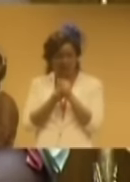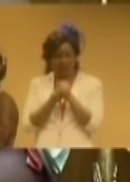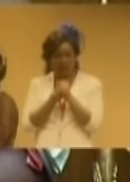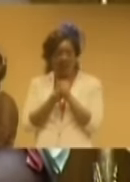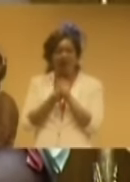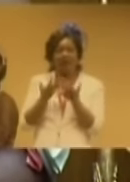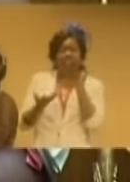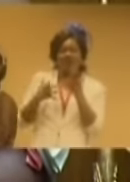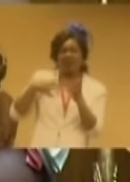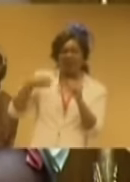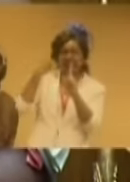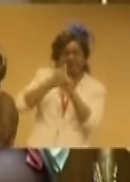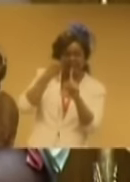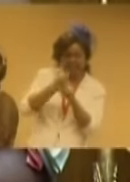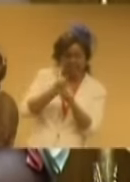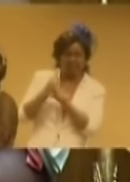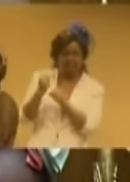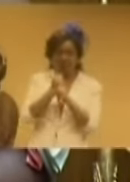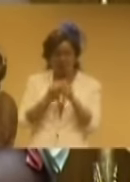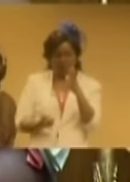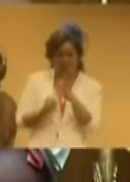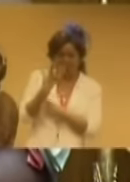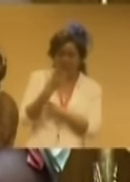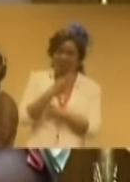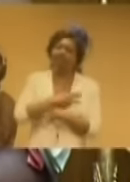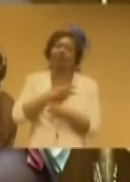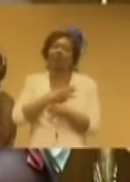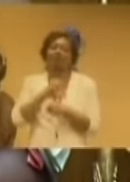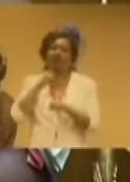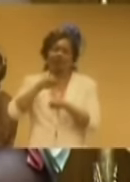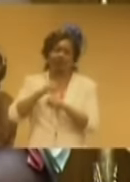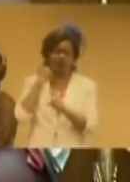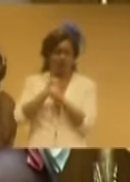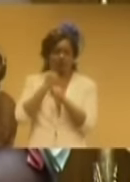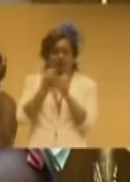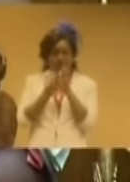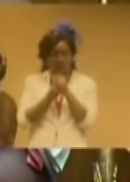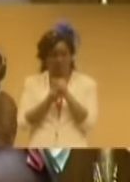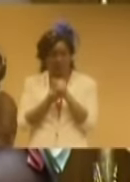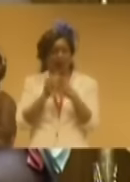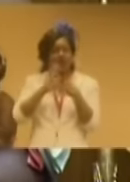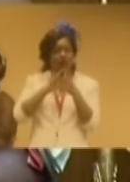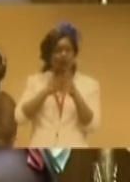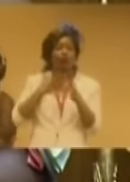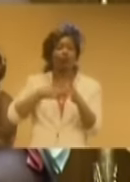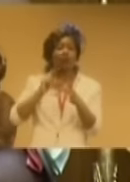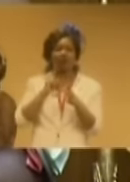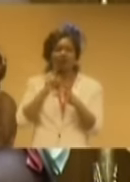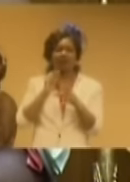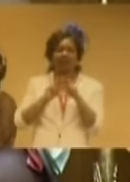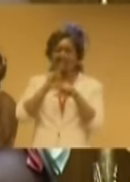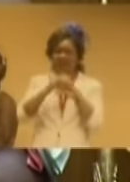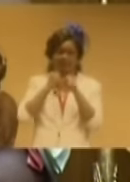with equal vigor and determination so that we usher 2018 with